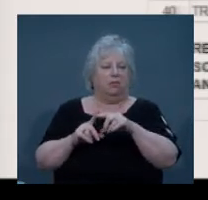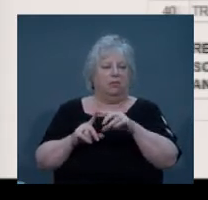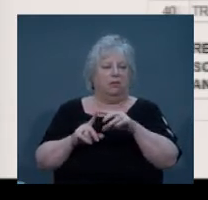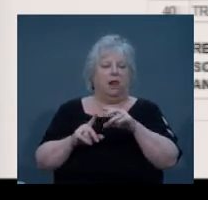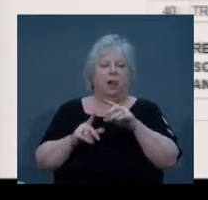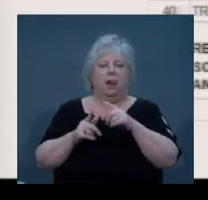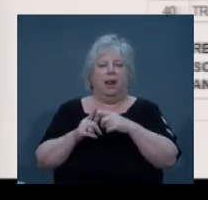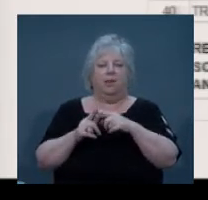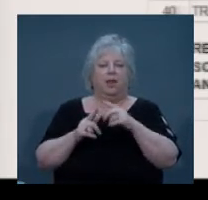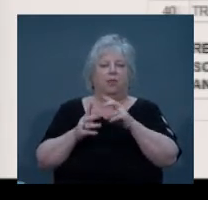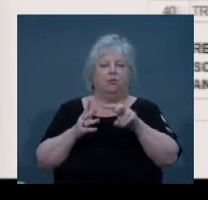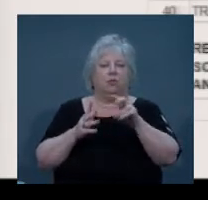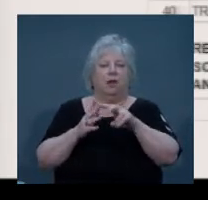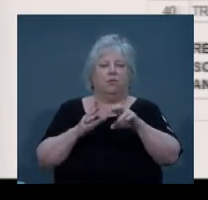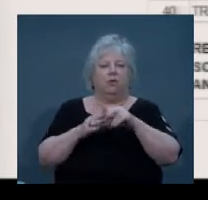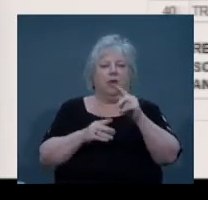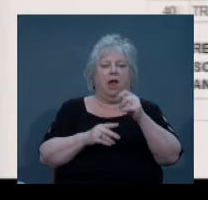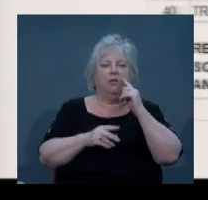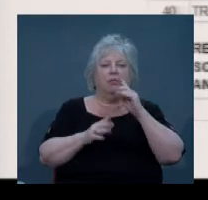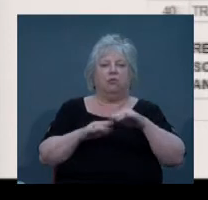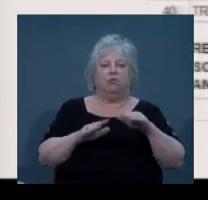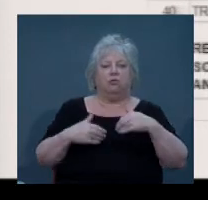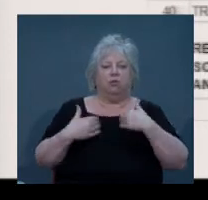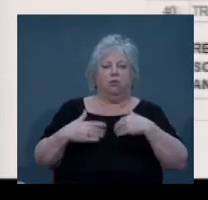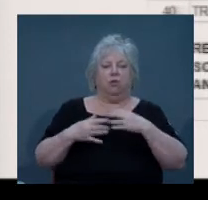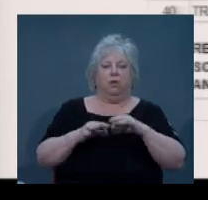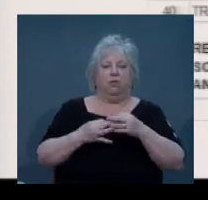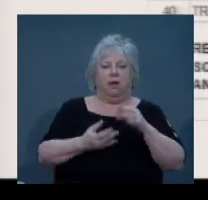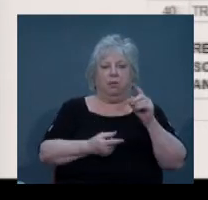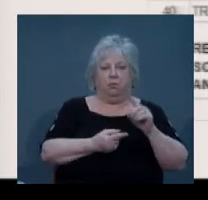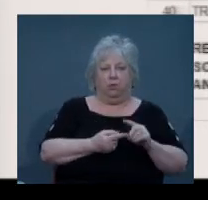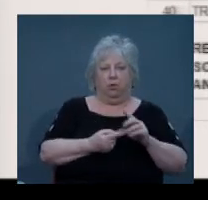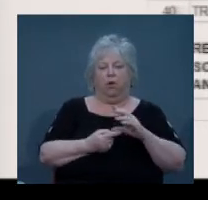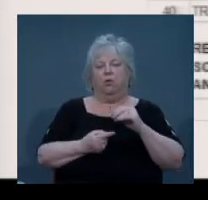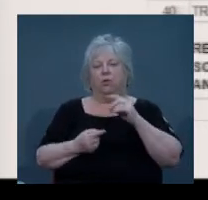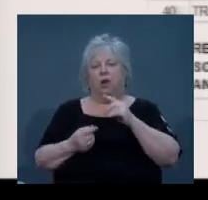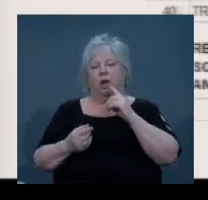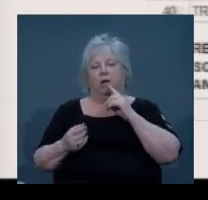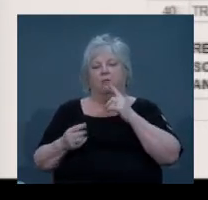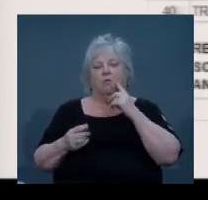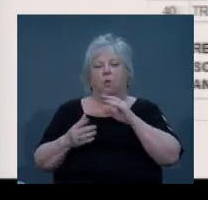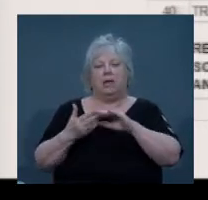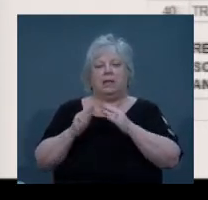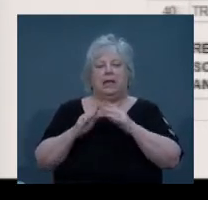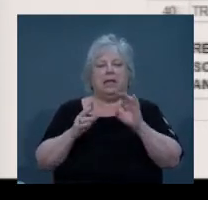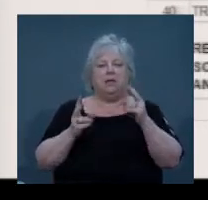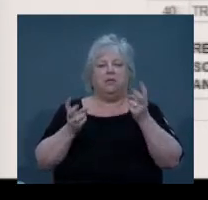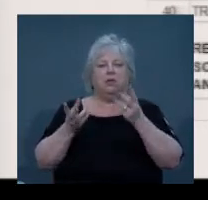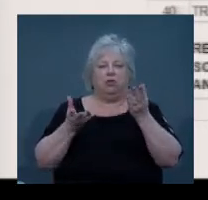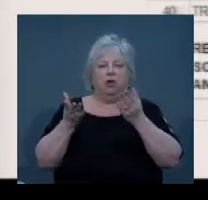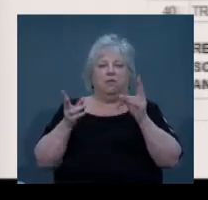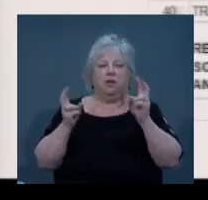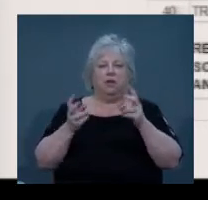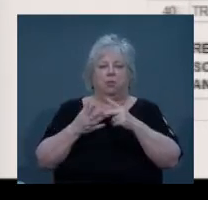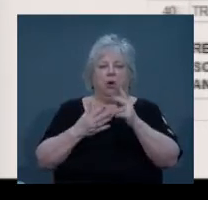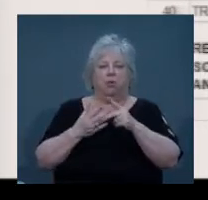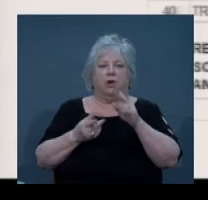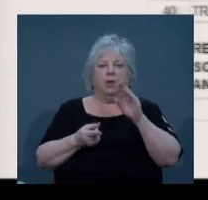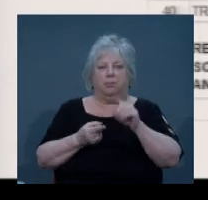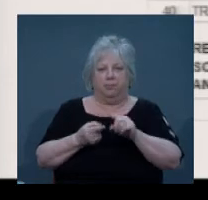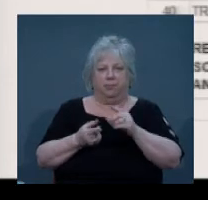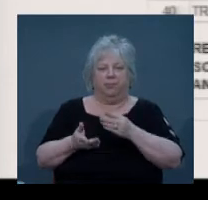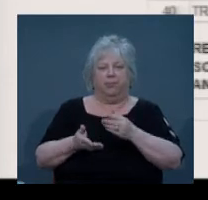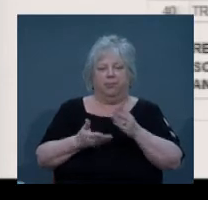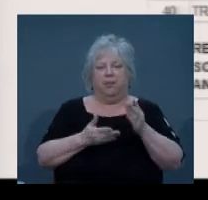reduced our transfers out for the children, youth, and family, and then also for the Cities of Service program. So